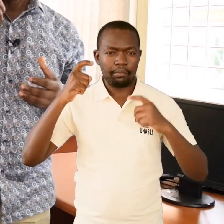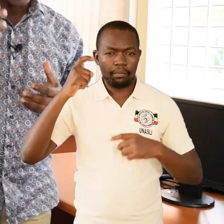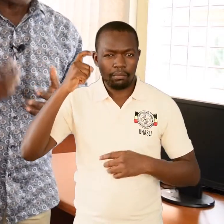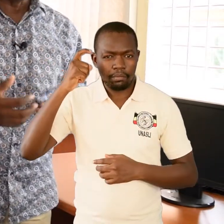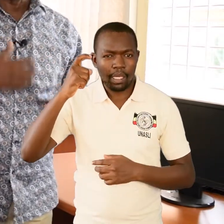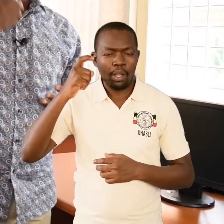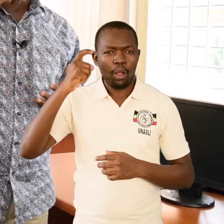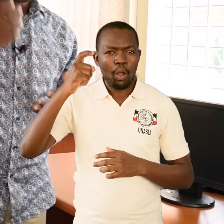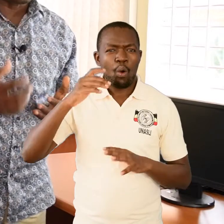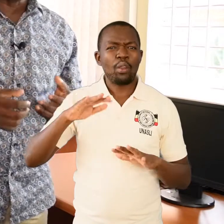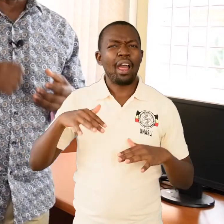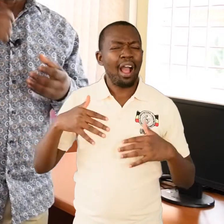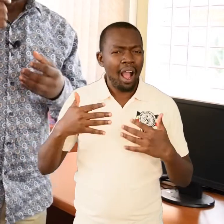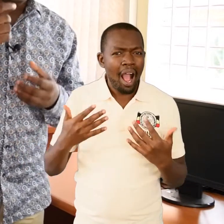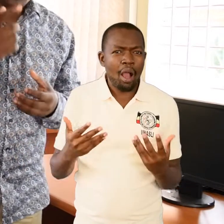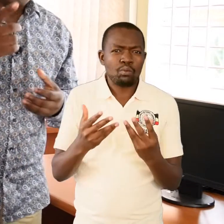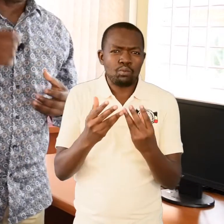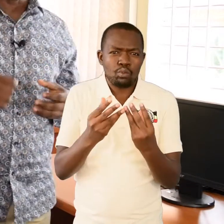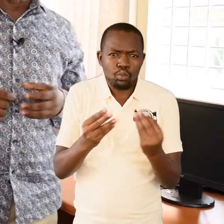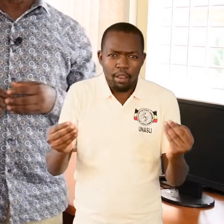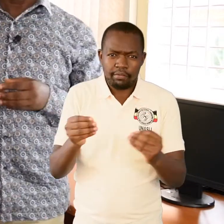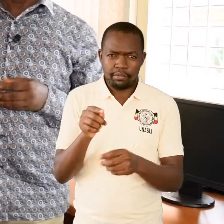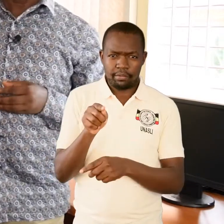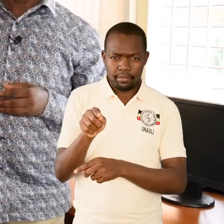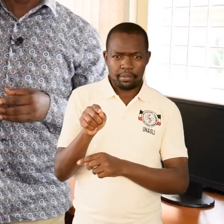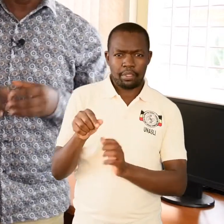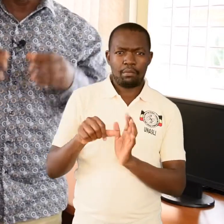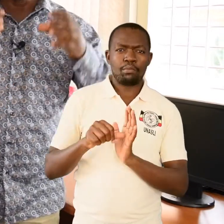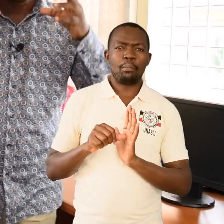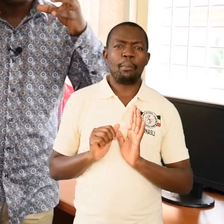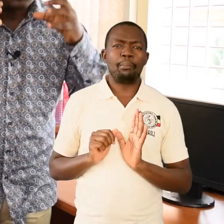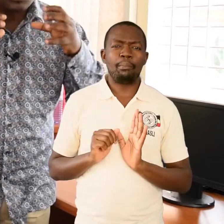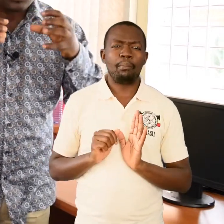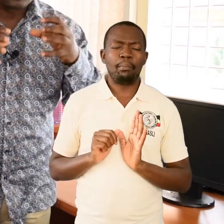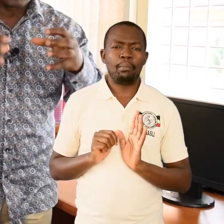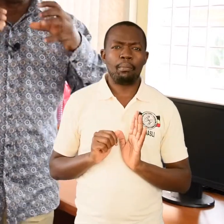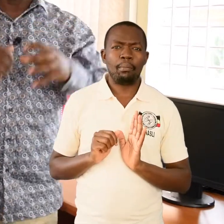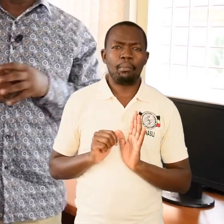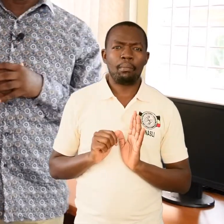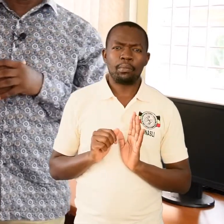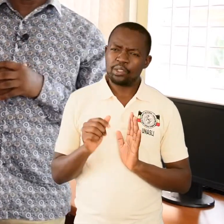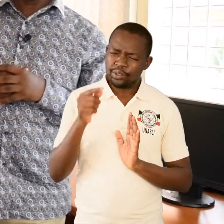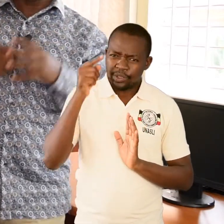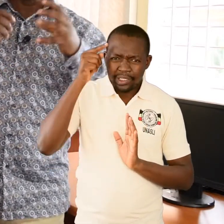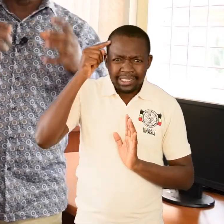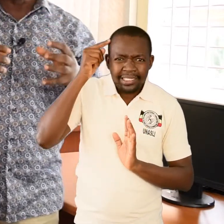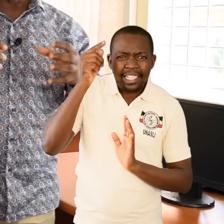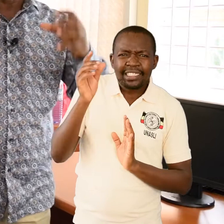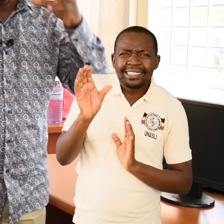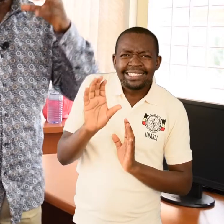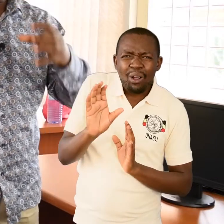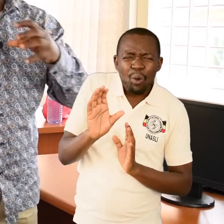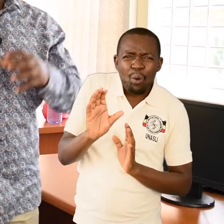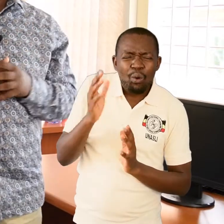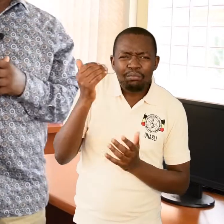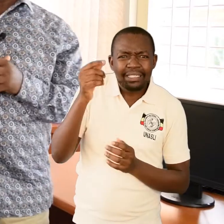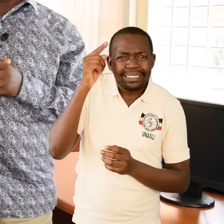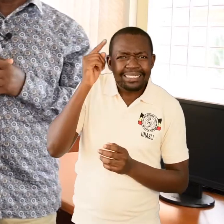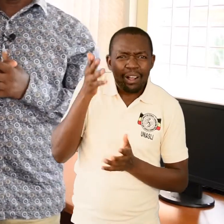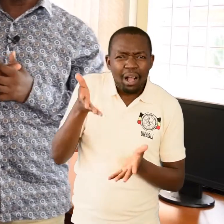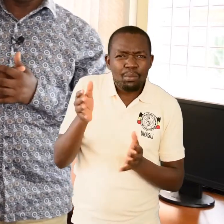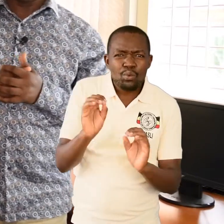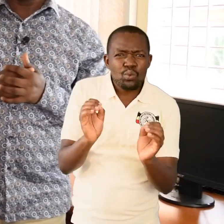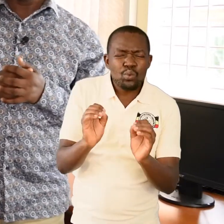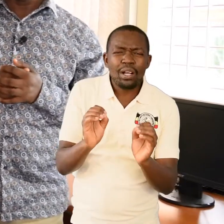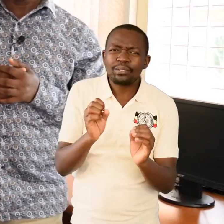on how to solve that problem of charcoal, absence of charcoal